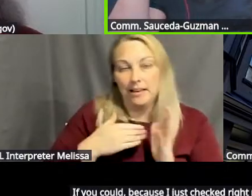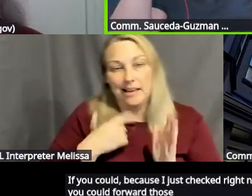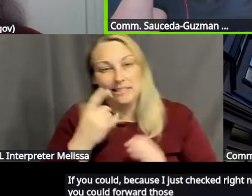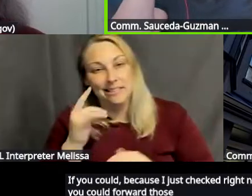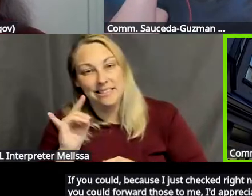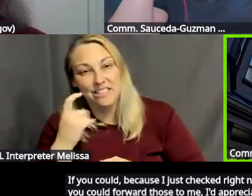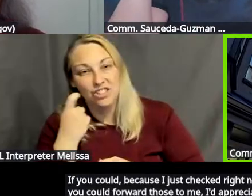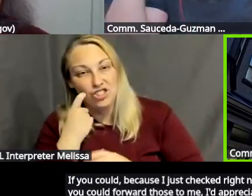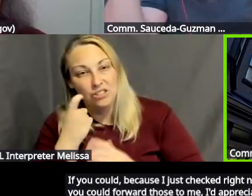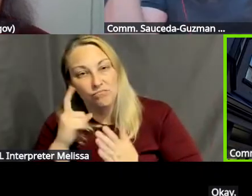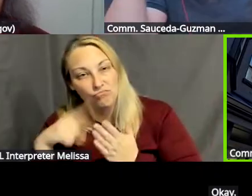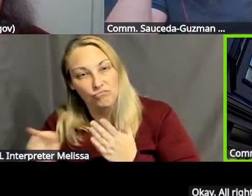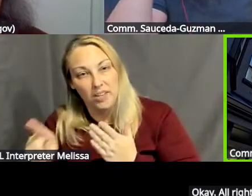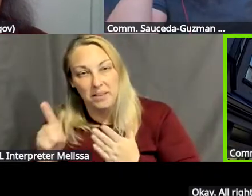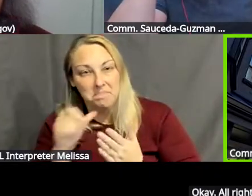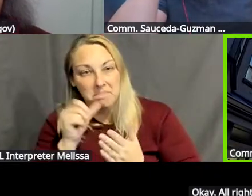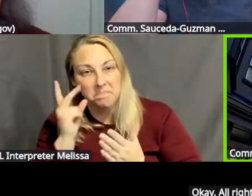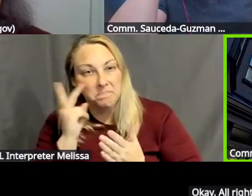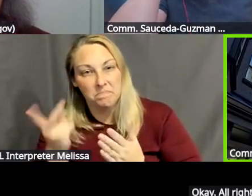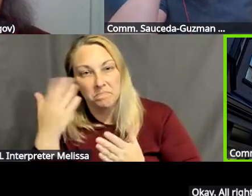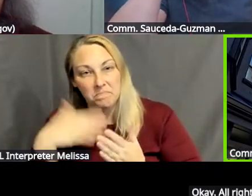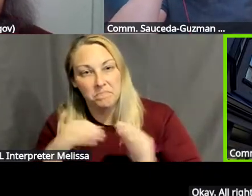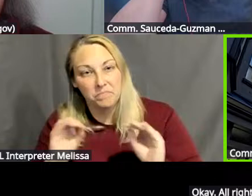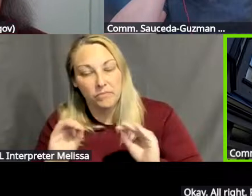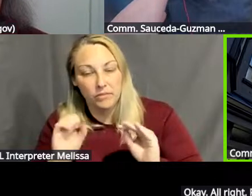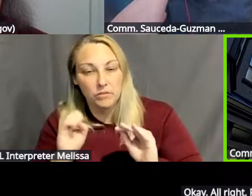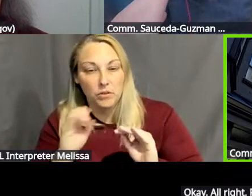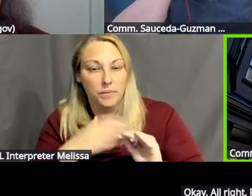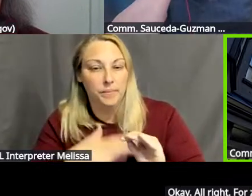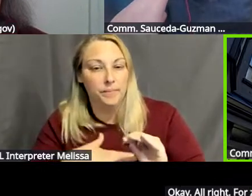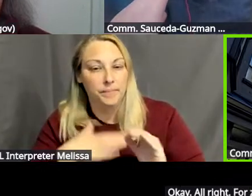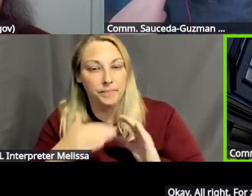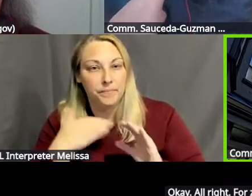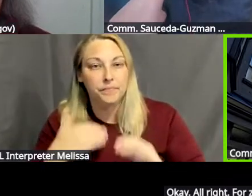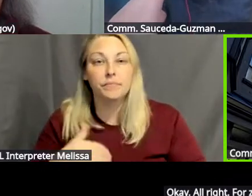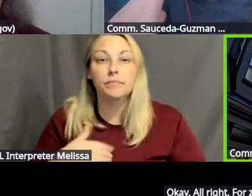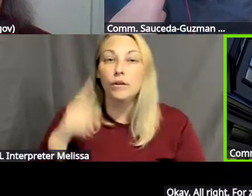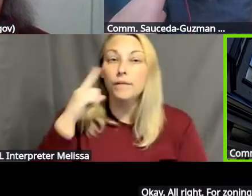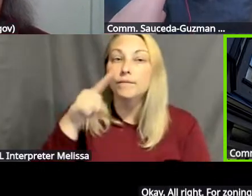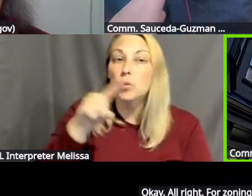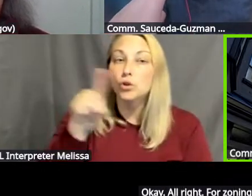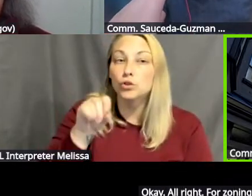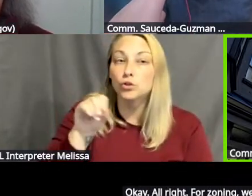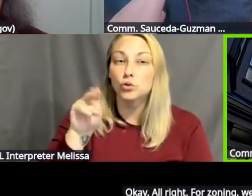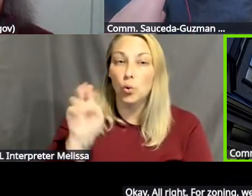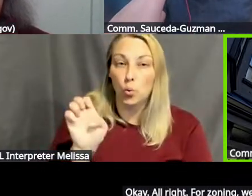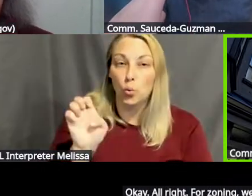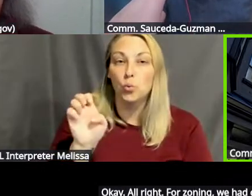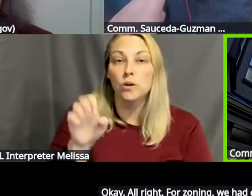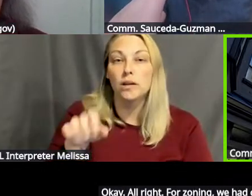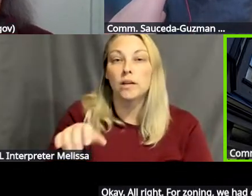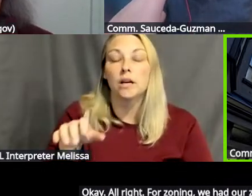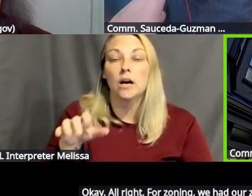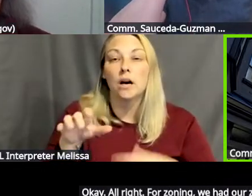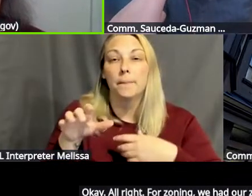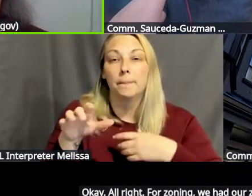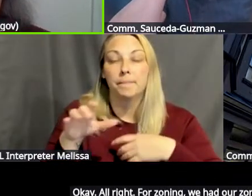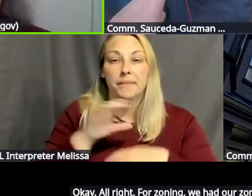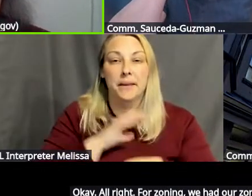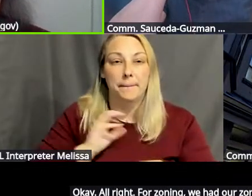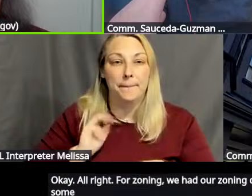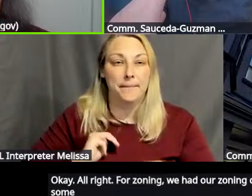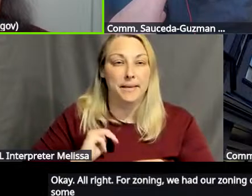it. All right. For zoning, we had our zoning committee meeting last month at